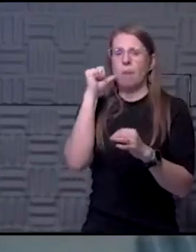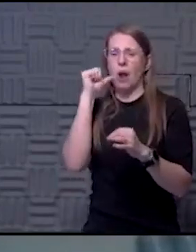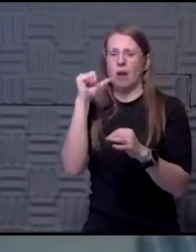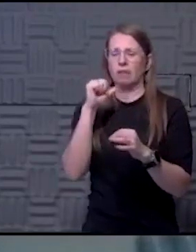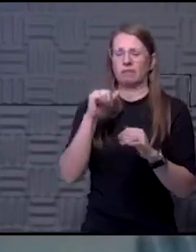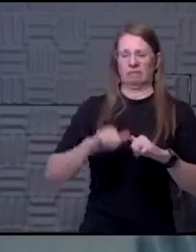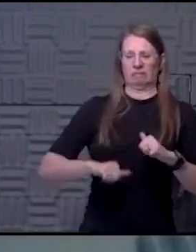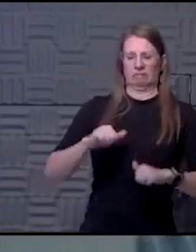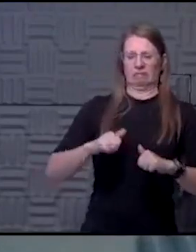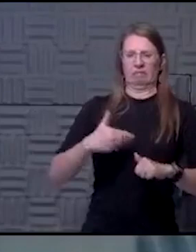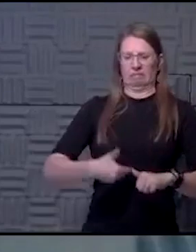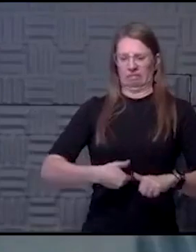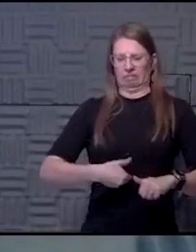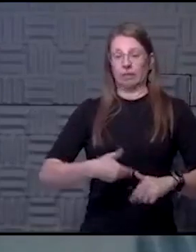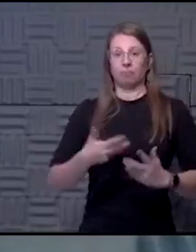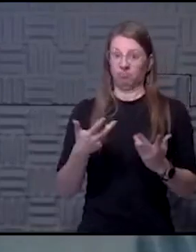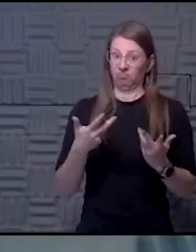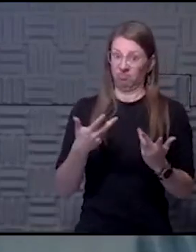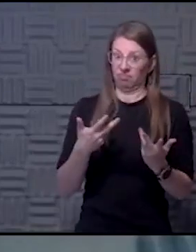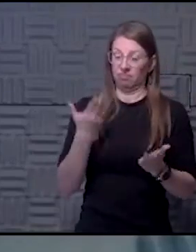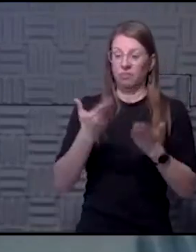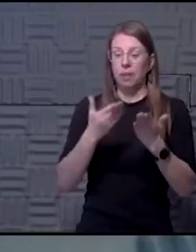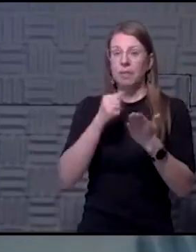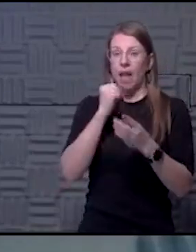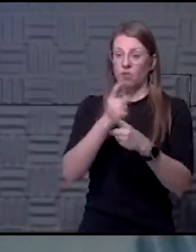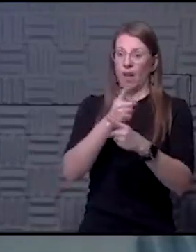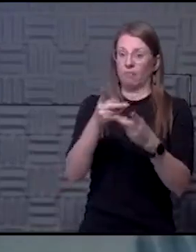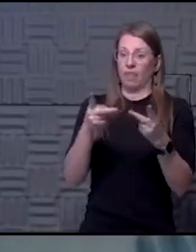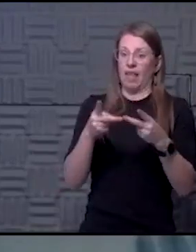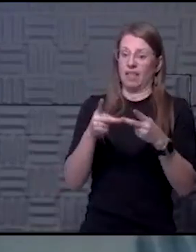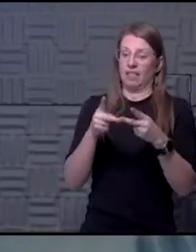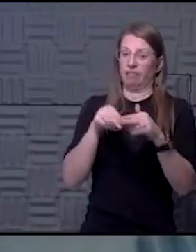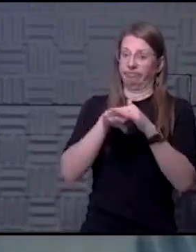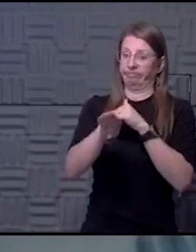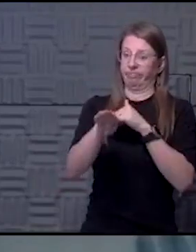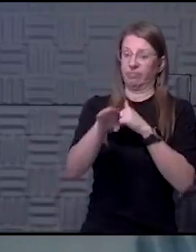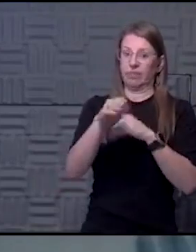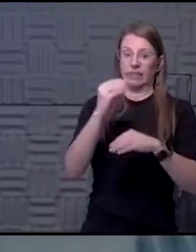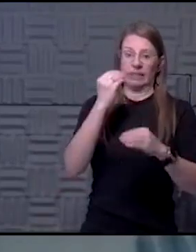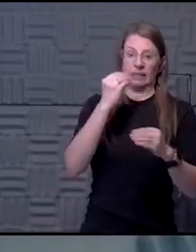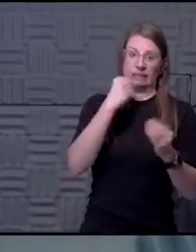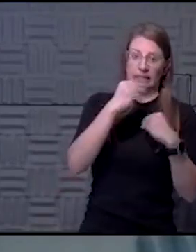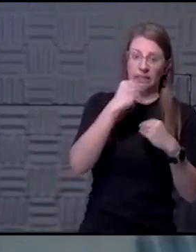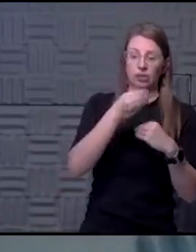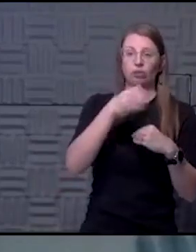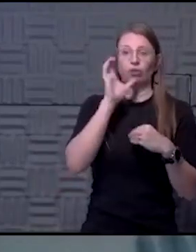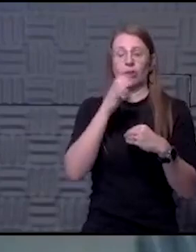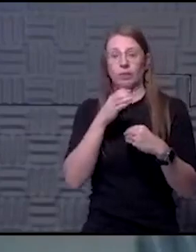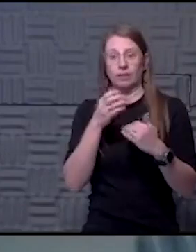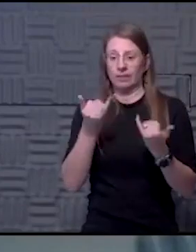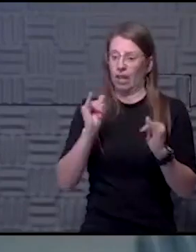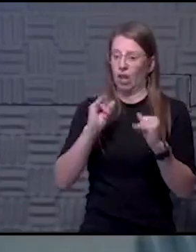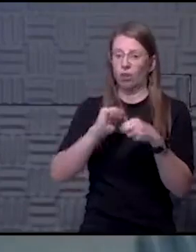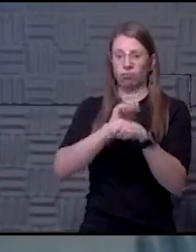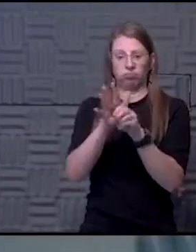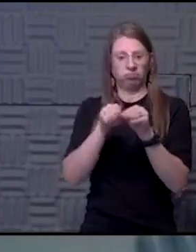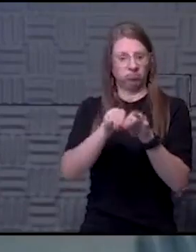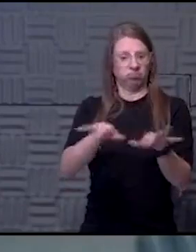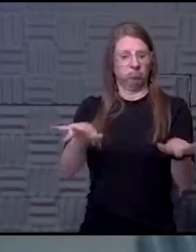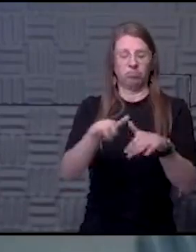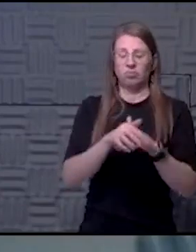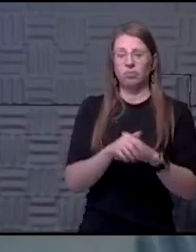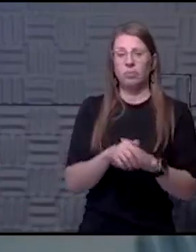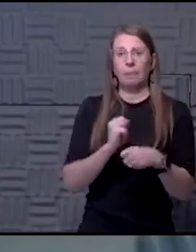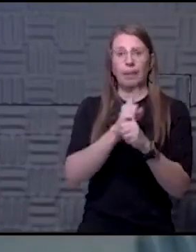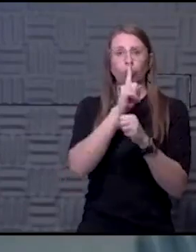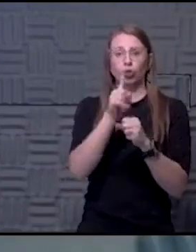right, maybe it's not the place to go on and eat or drink that night. There's still coronavirus that's spreading around. Make sure